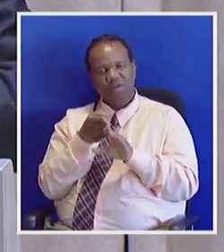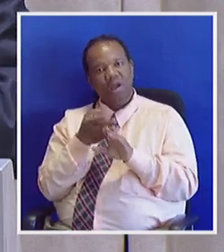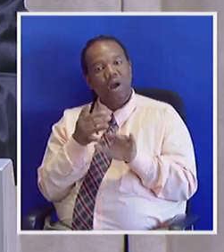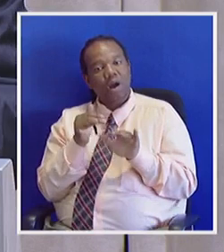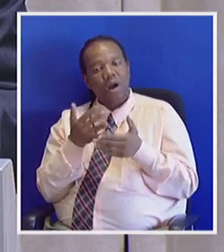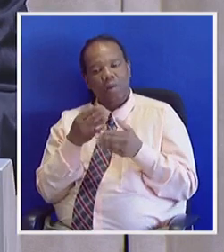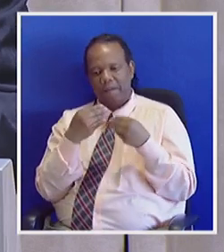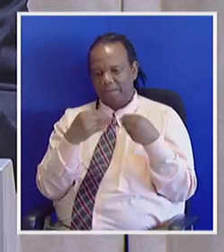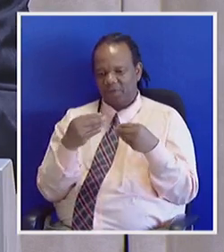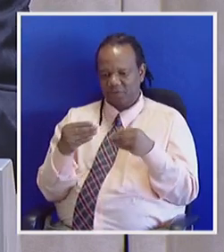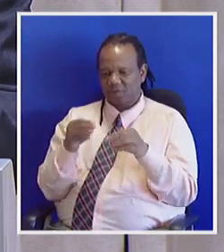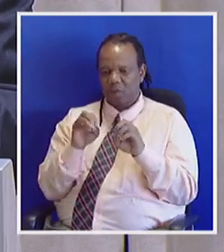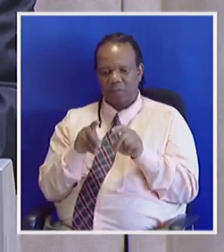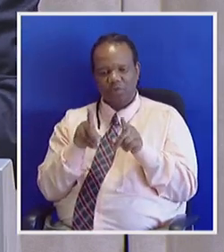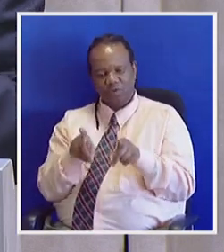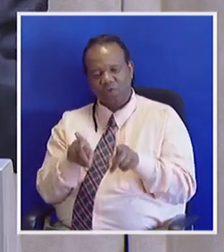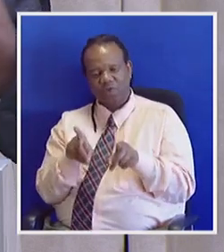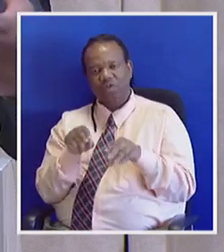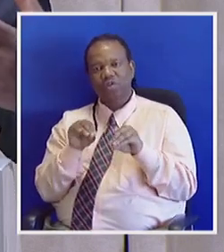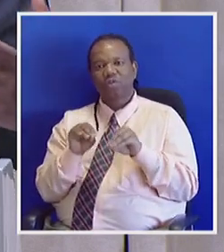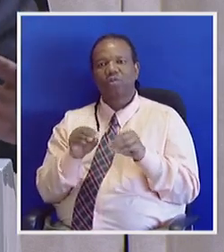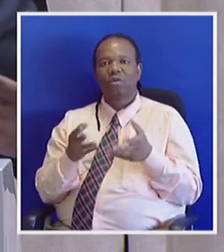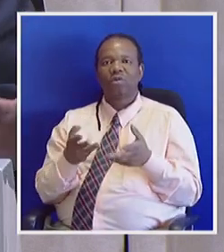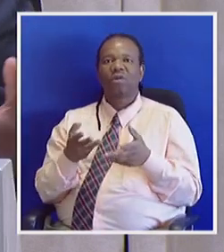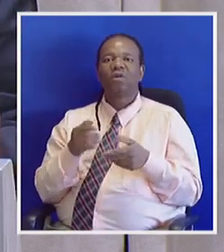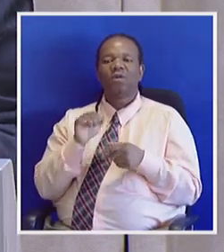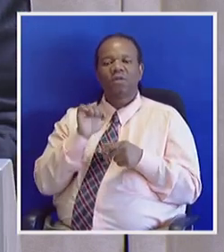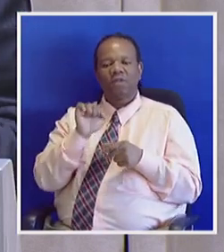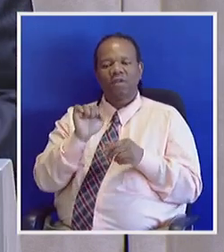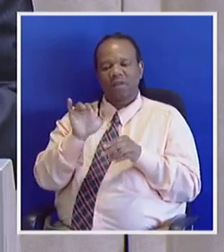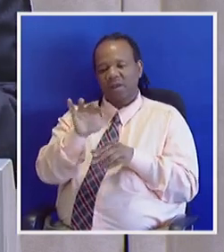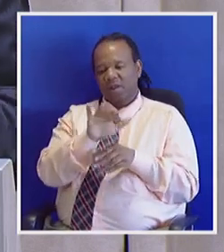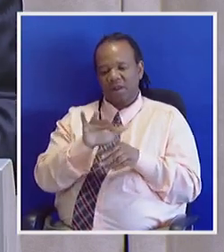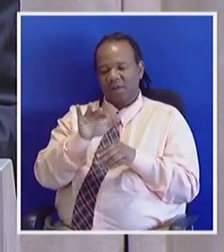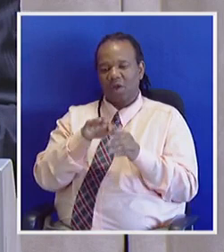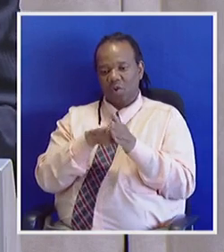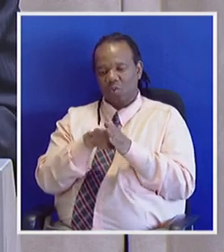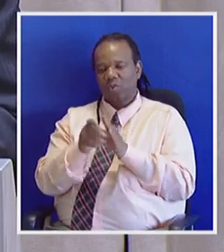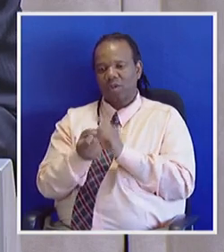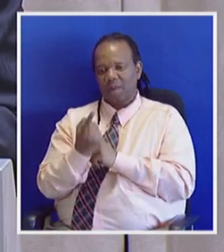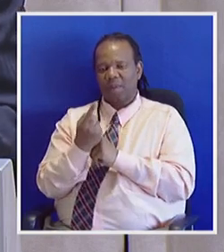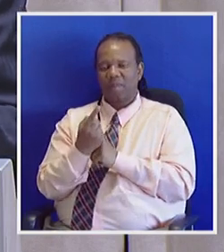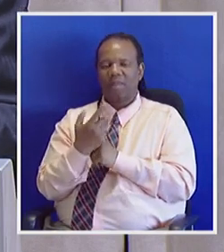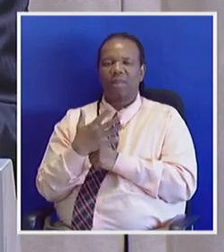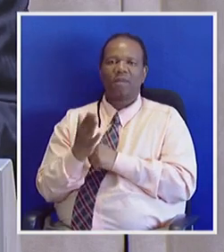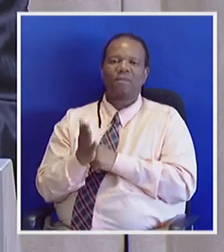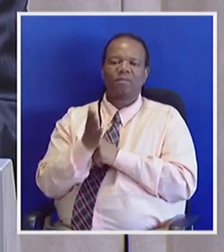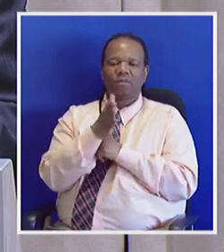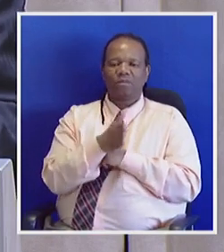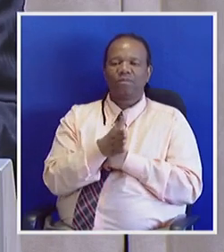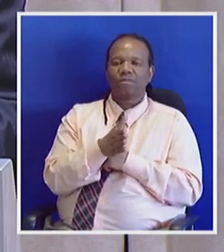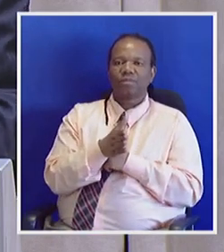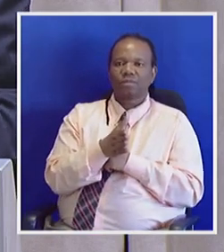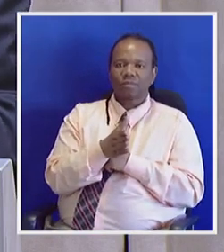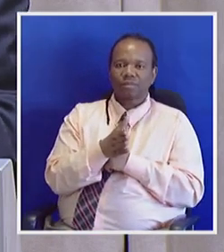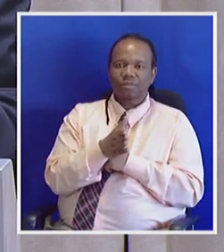unlock new economic opportunities. So that is a sector where there is growth. We also decided that we are also going to focus